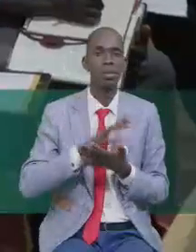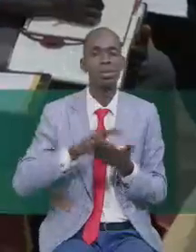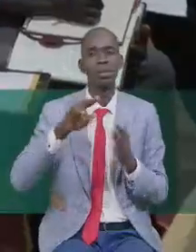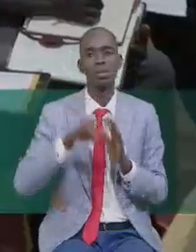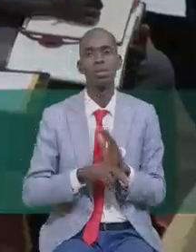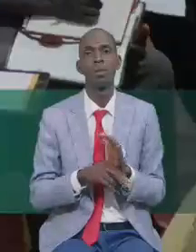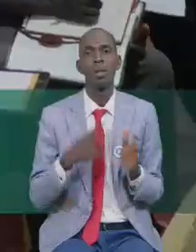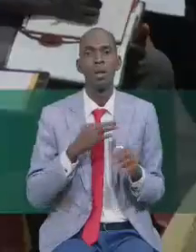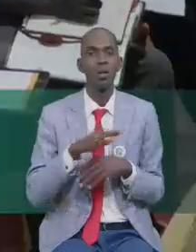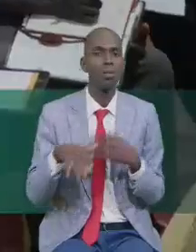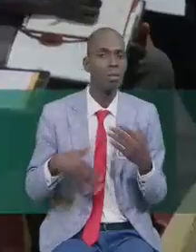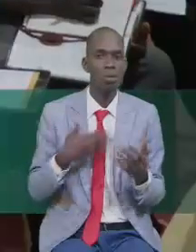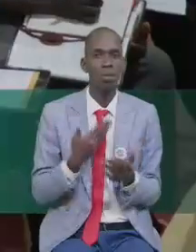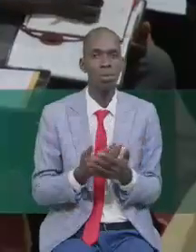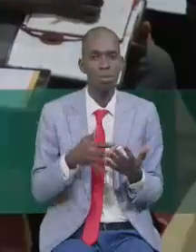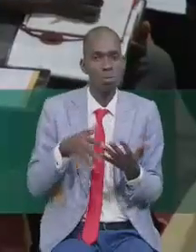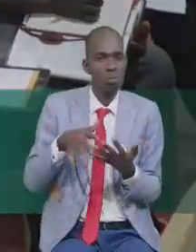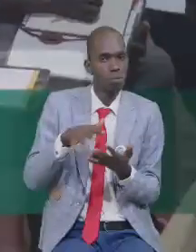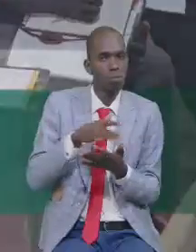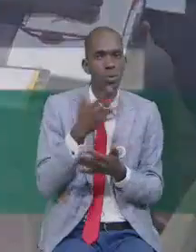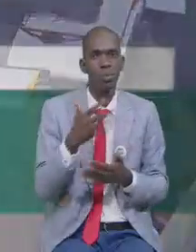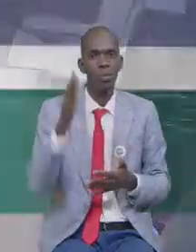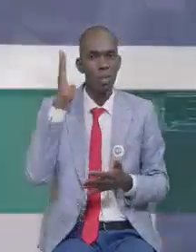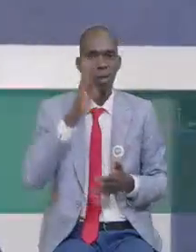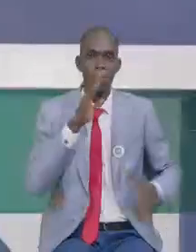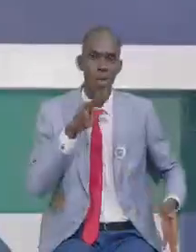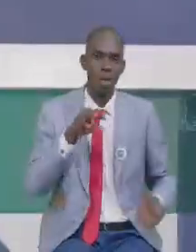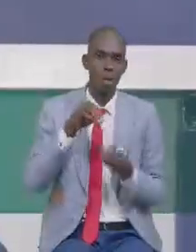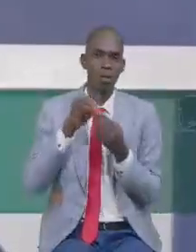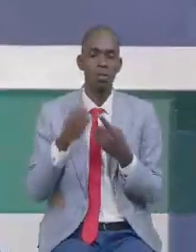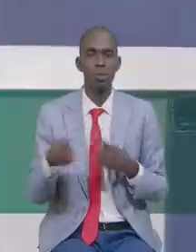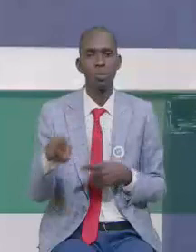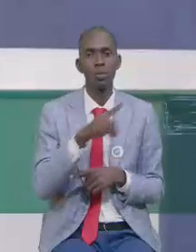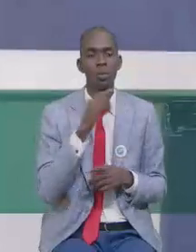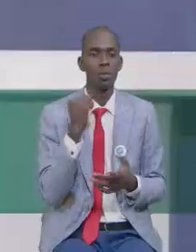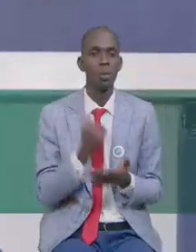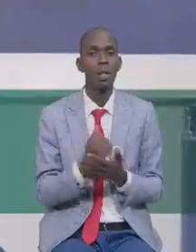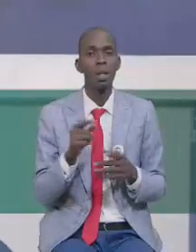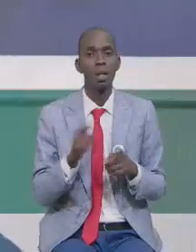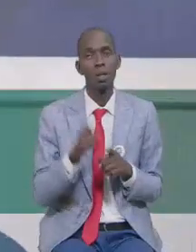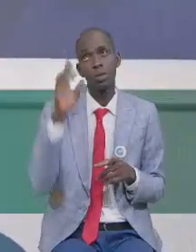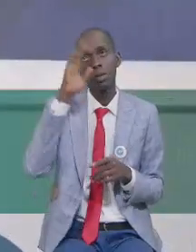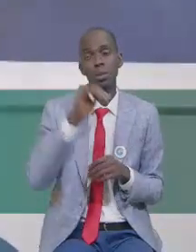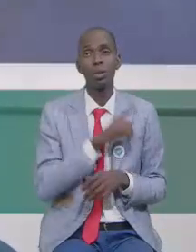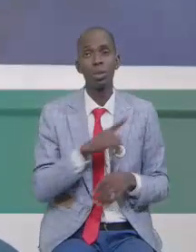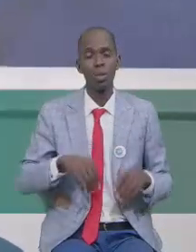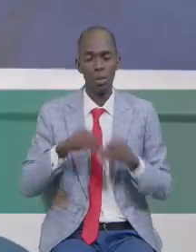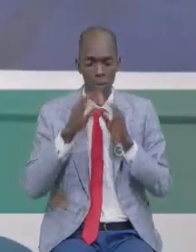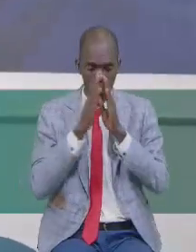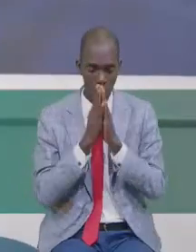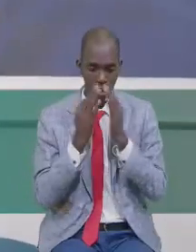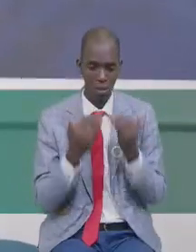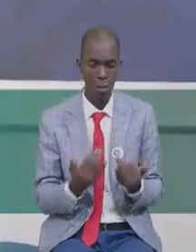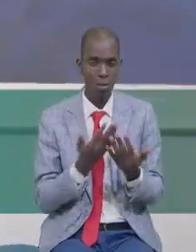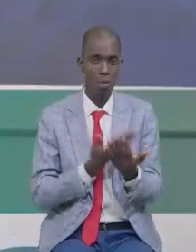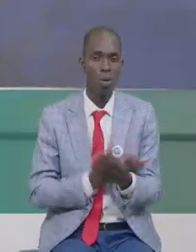and all these things shall be added unto you. As you seek the Lord in prayer this morning, all these things